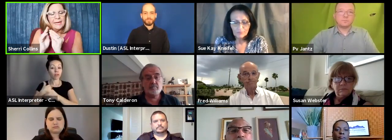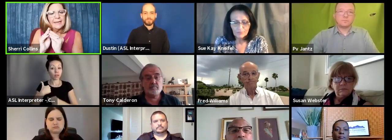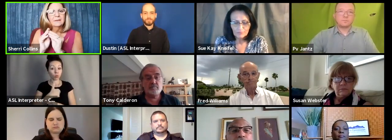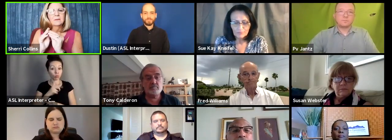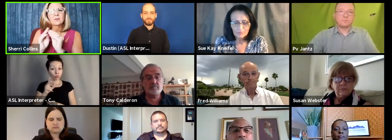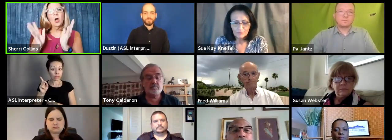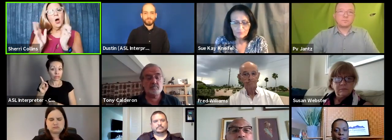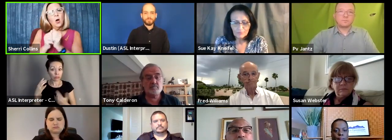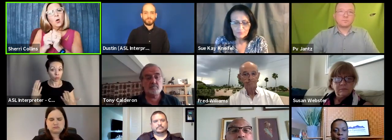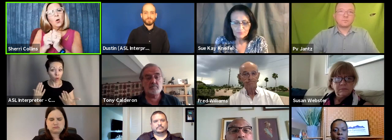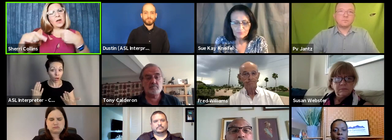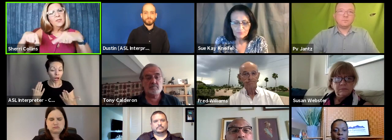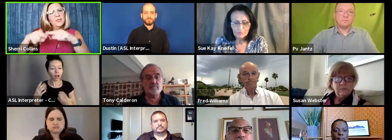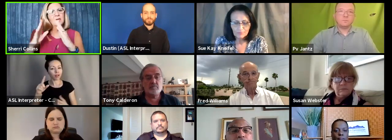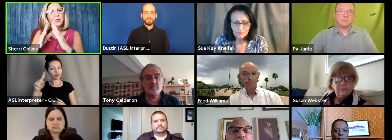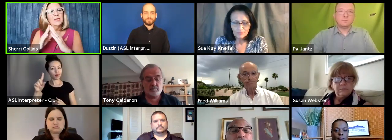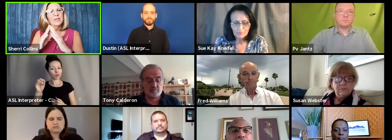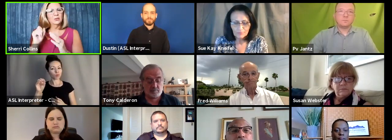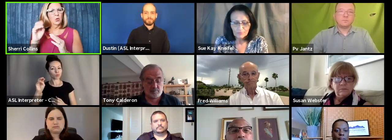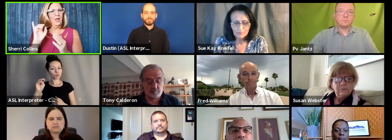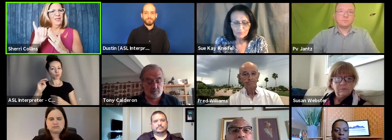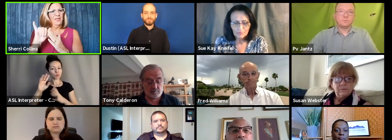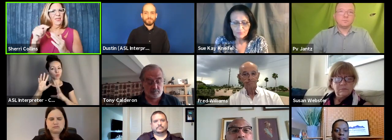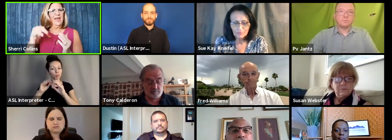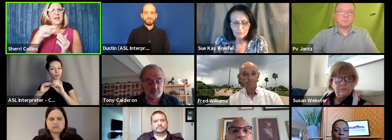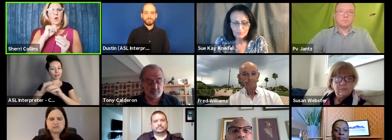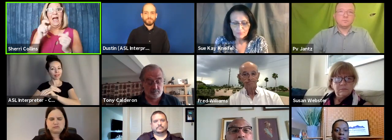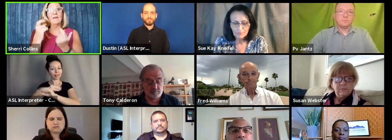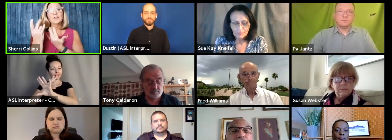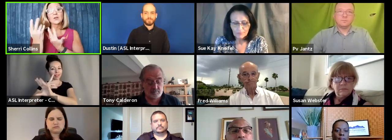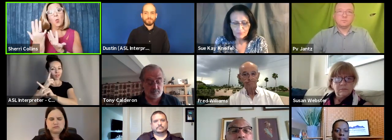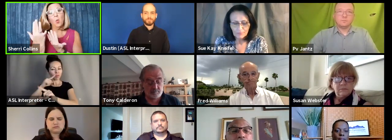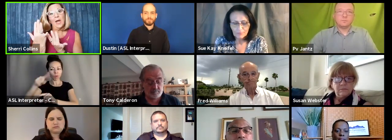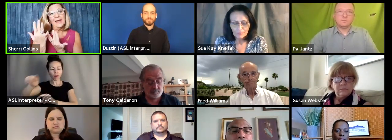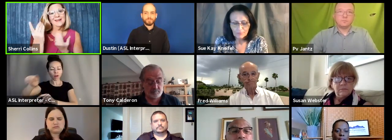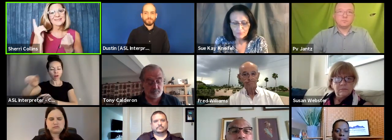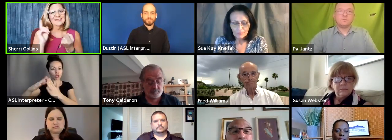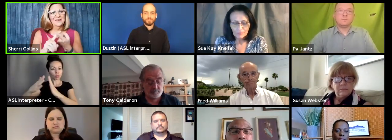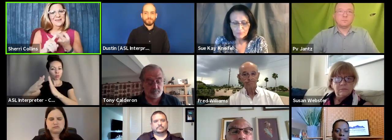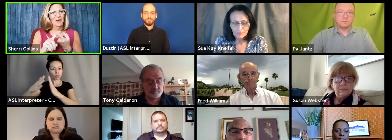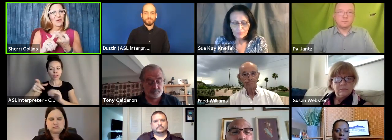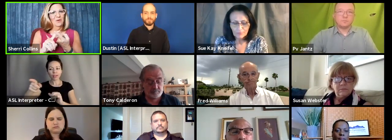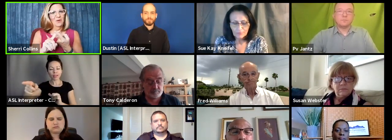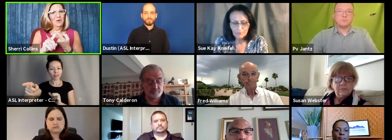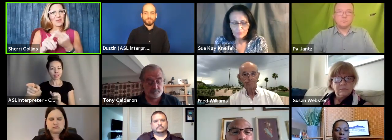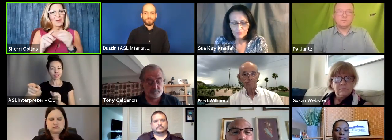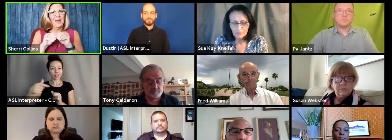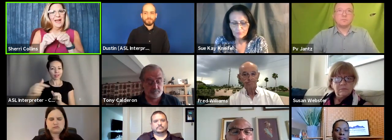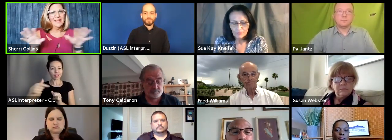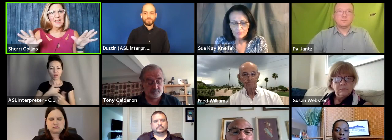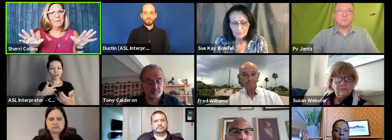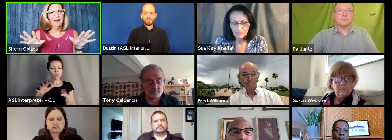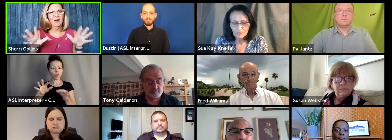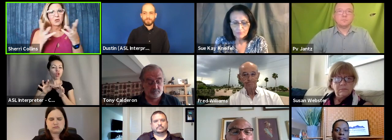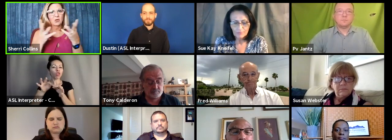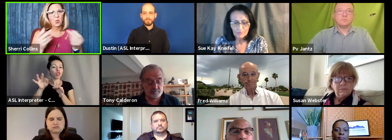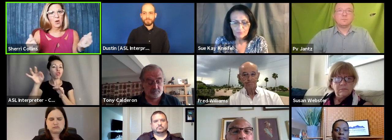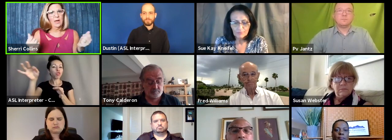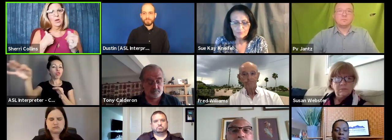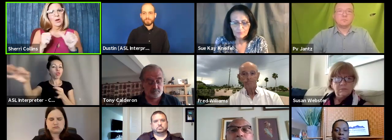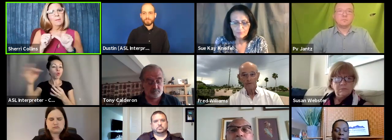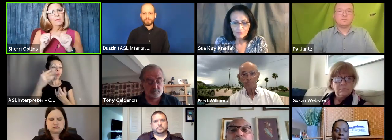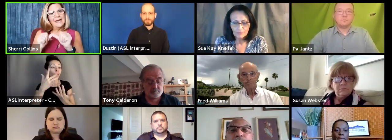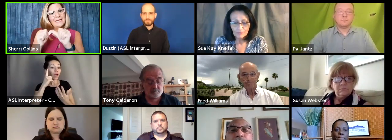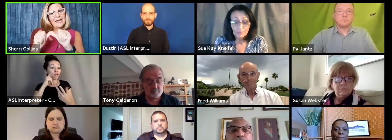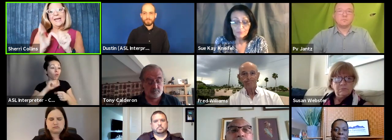Zoom meeting to talk with the community so that they don't have to wait until the pandemic goes away.